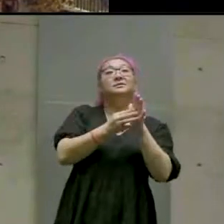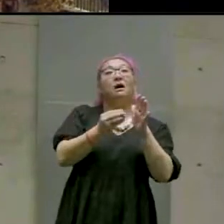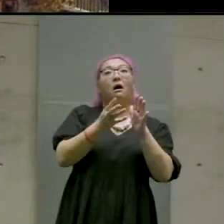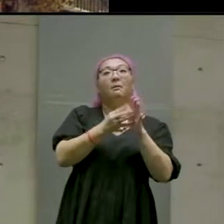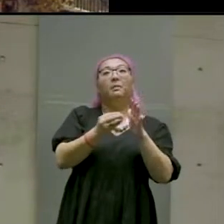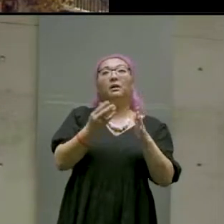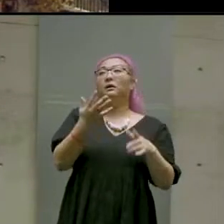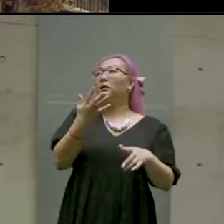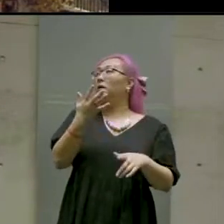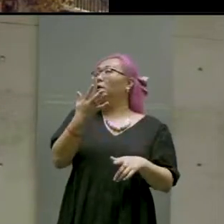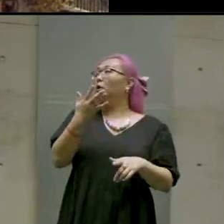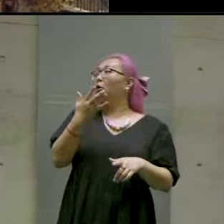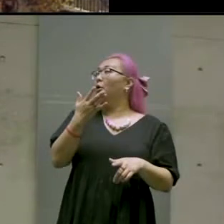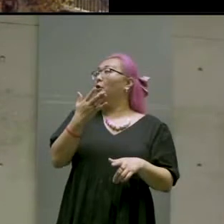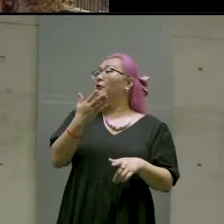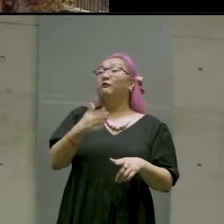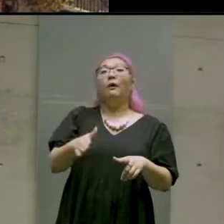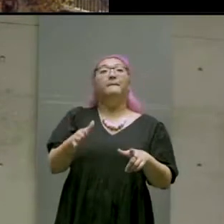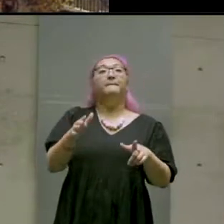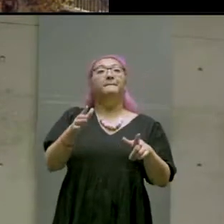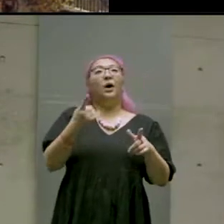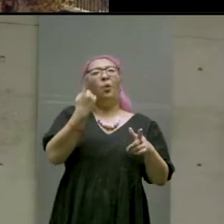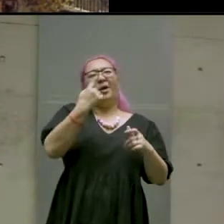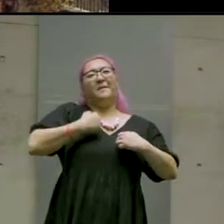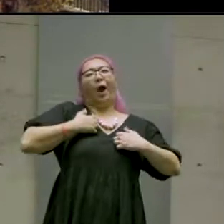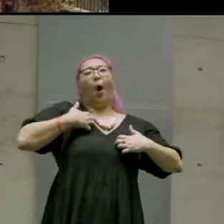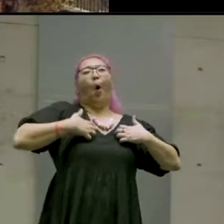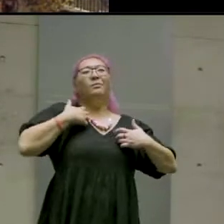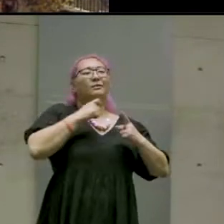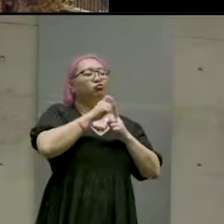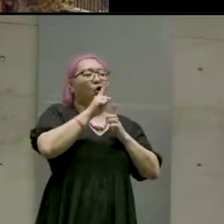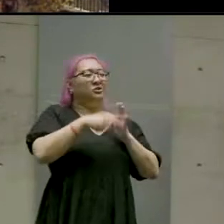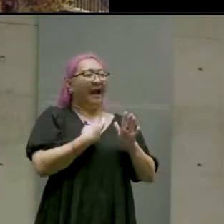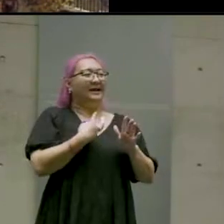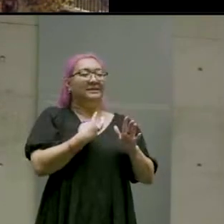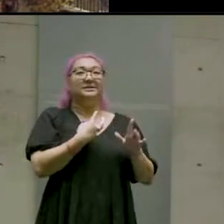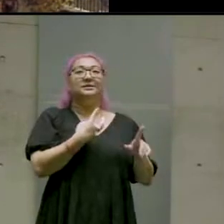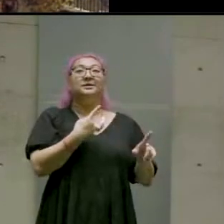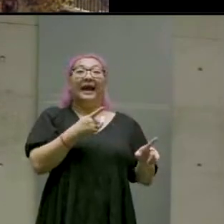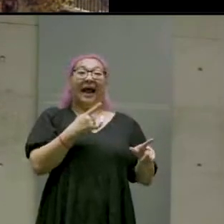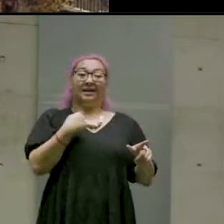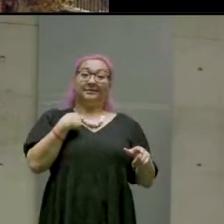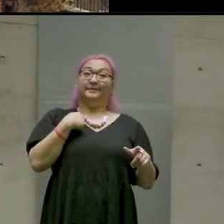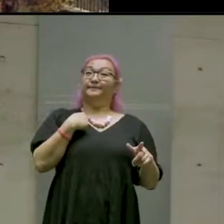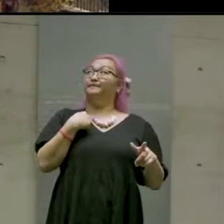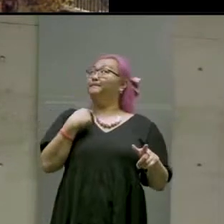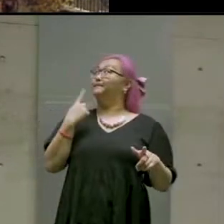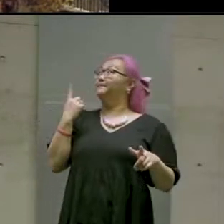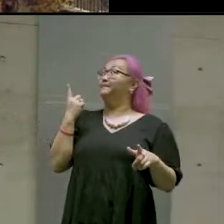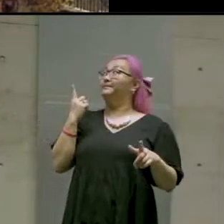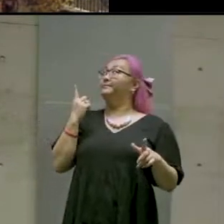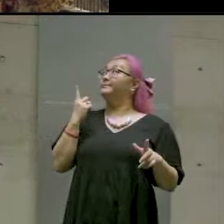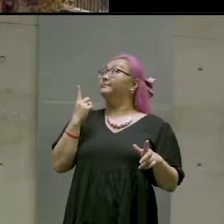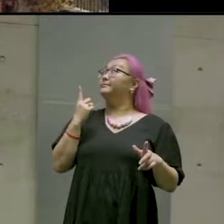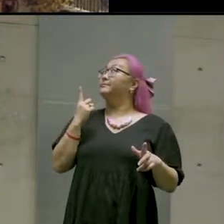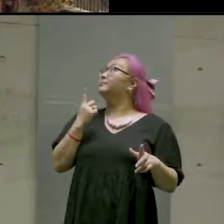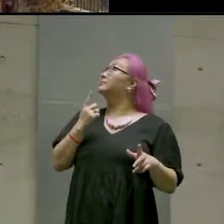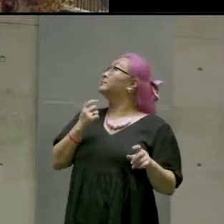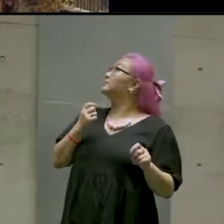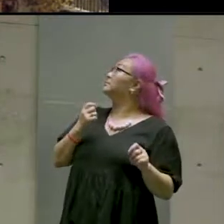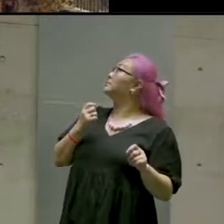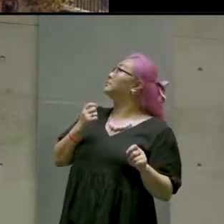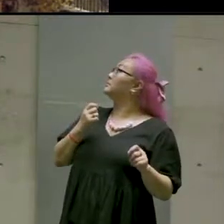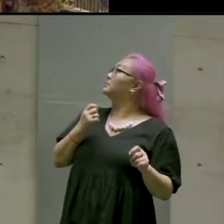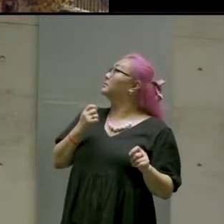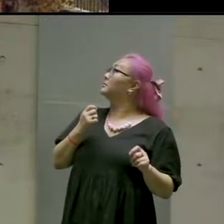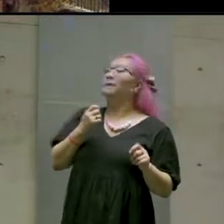Lady's Maid, one of my hobby projects, where I set a precedent that different styles of UI mean something